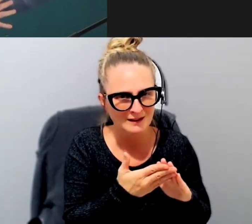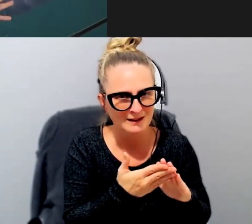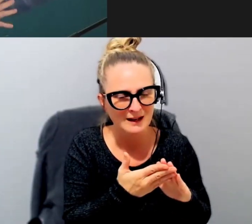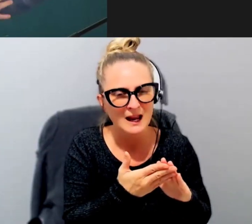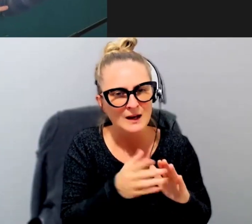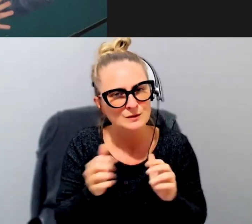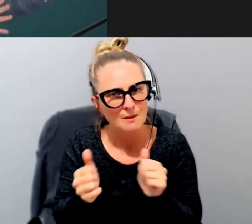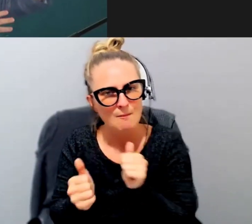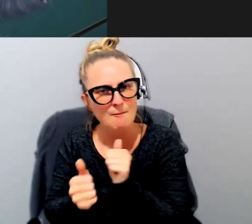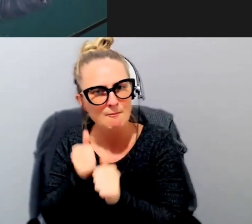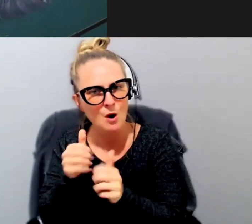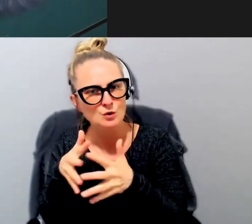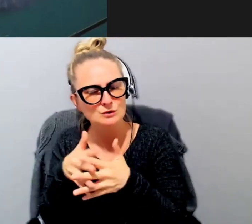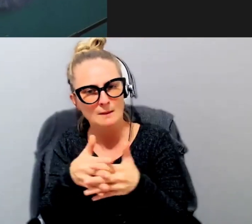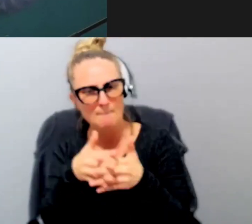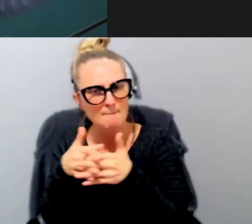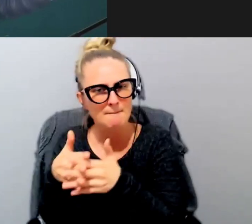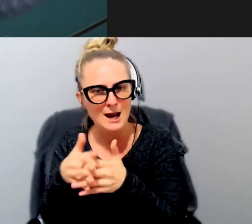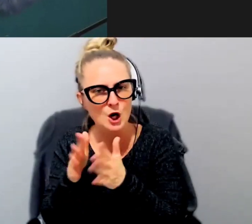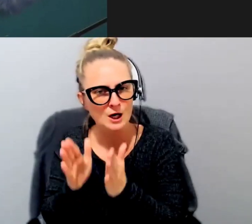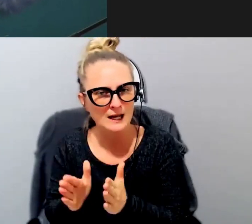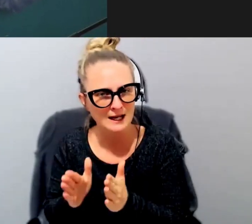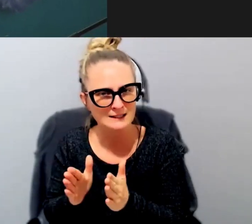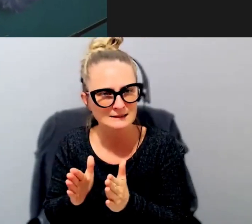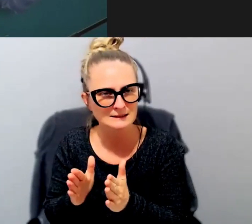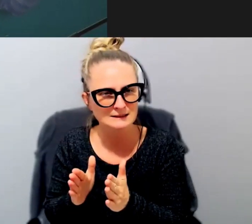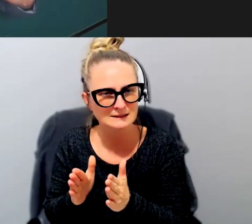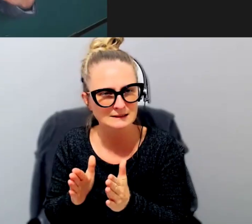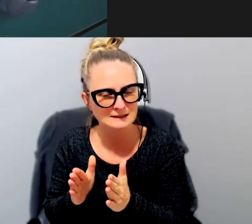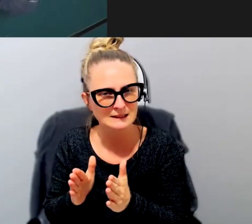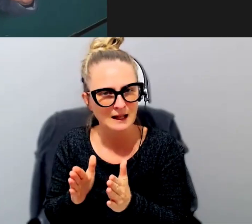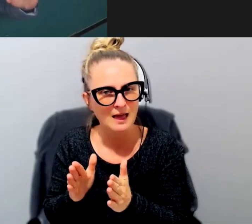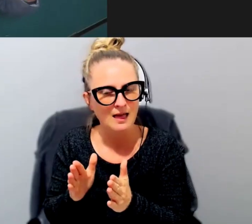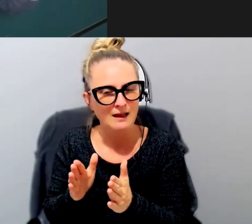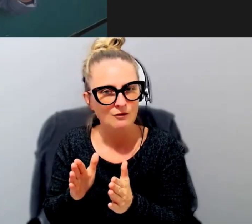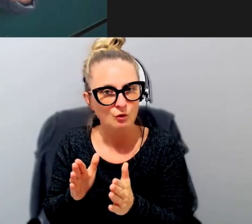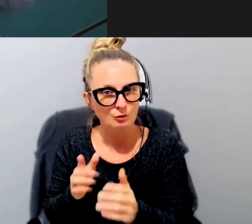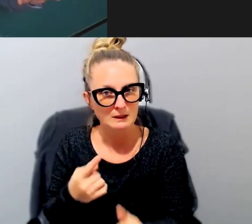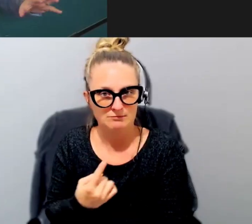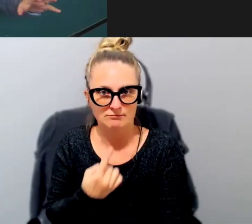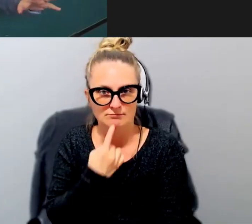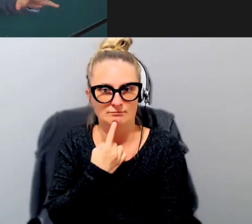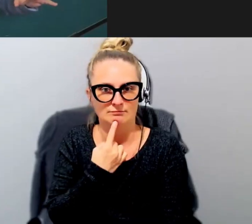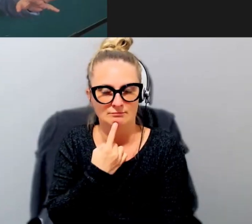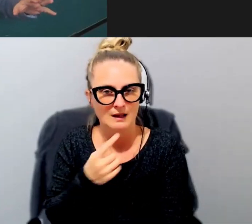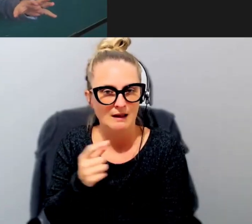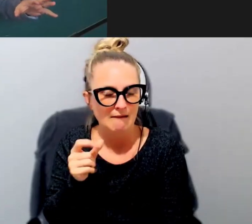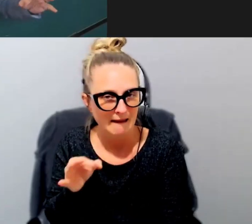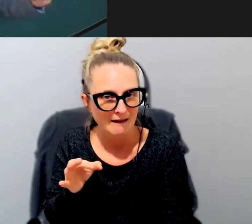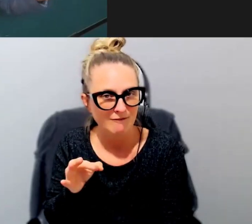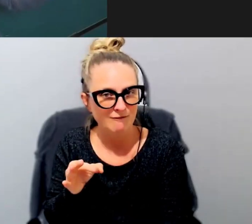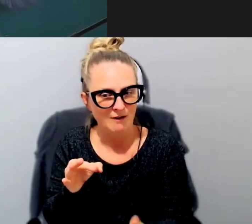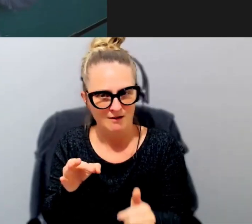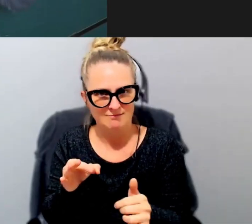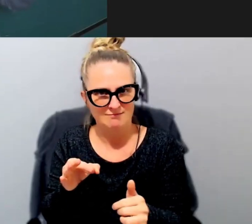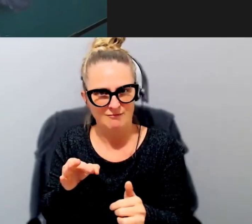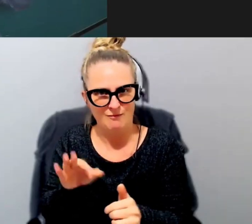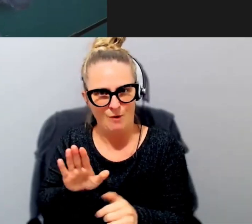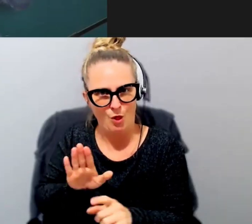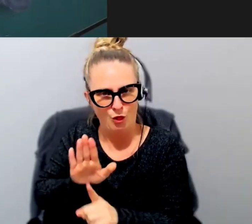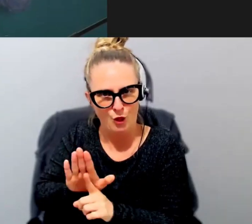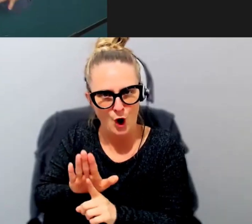vast majority of Americans who would have been very disappointed if their children married someone who was Jewish.